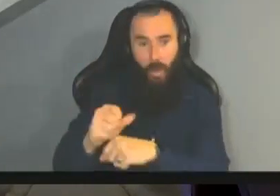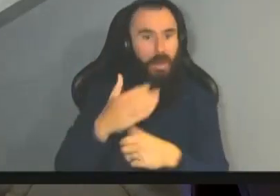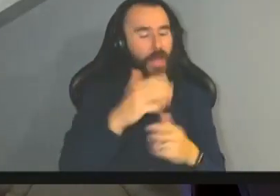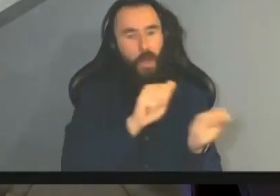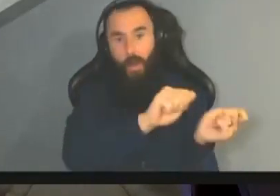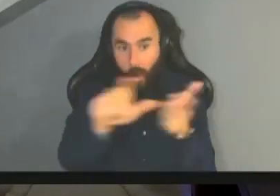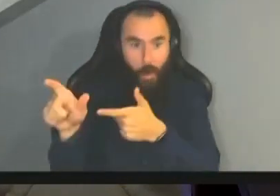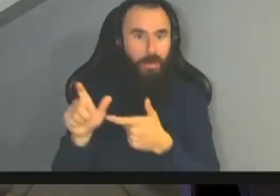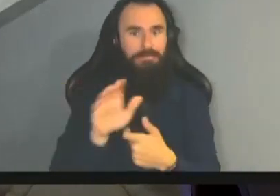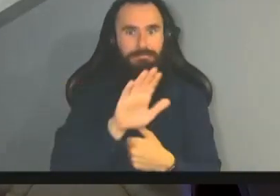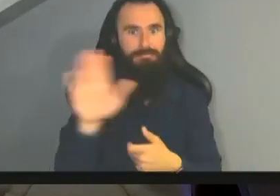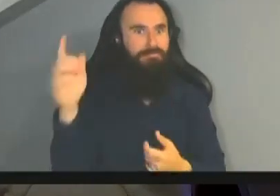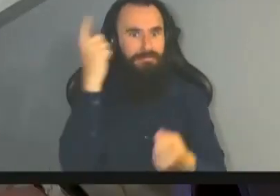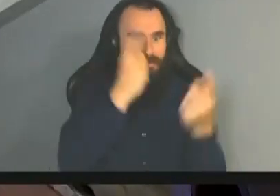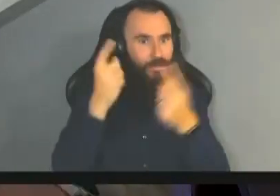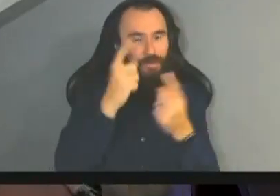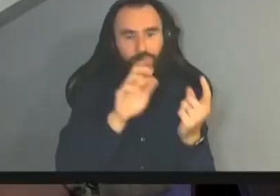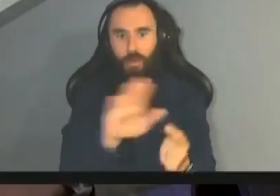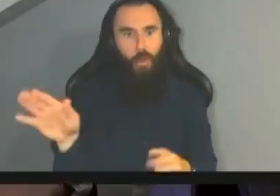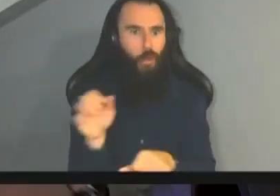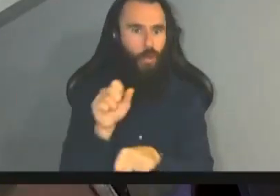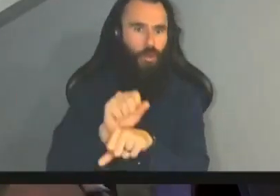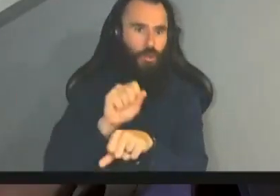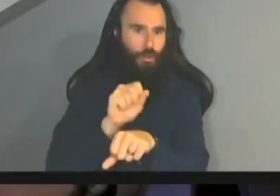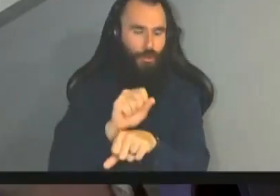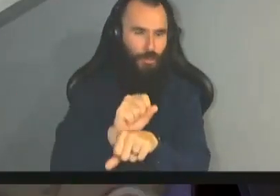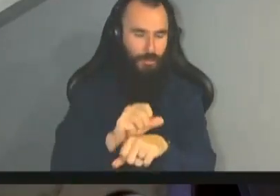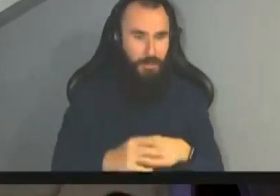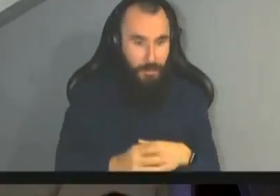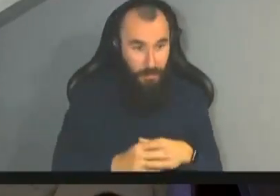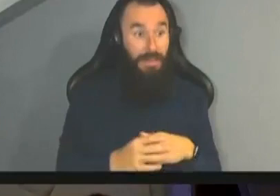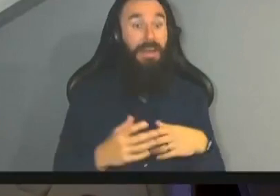for their consideration and their work. So at